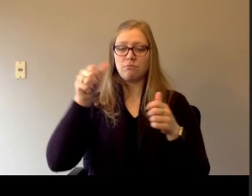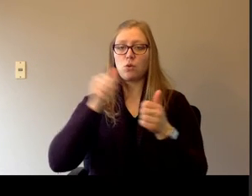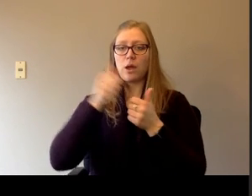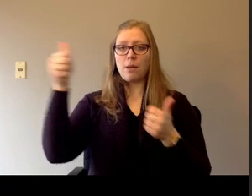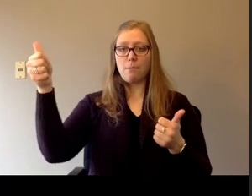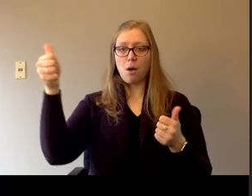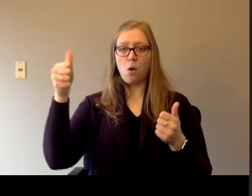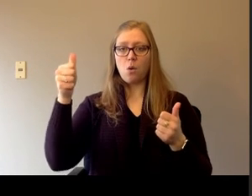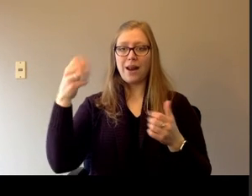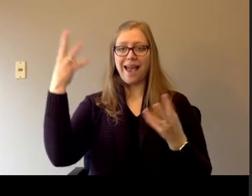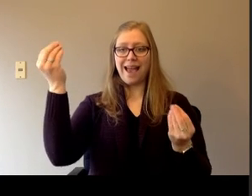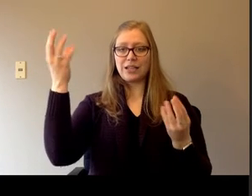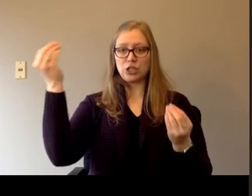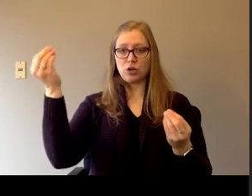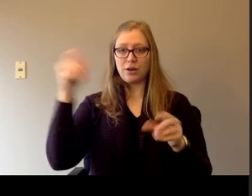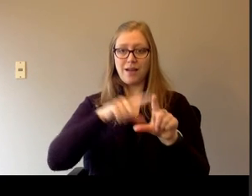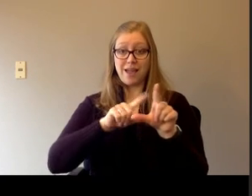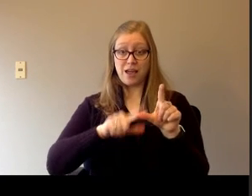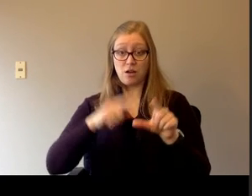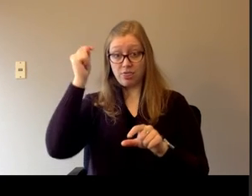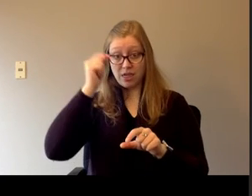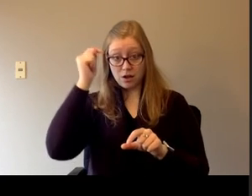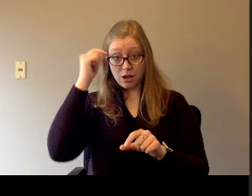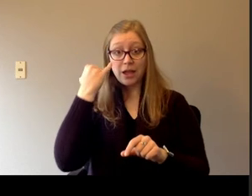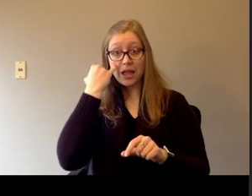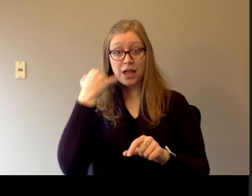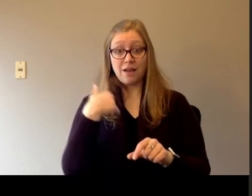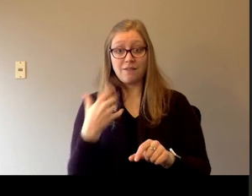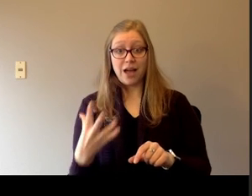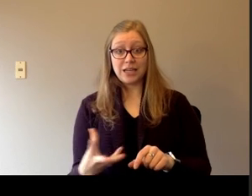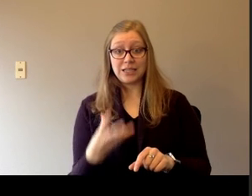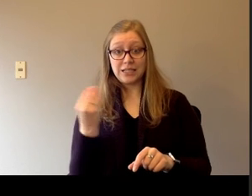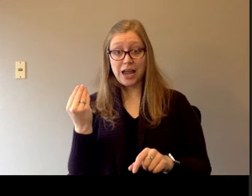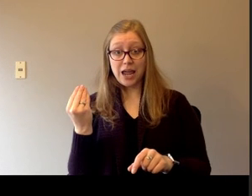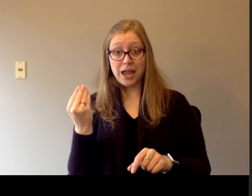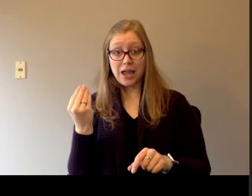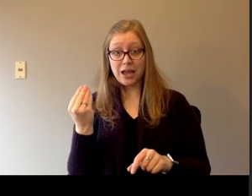FGH, the remote exterior angle, and the two